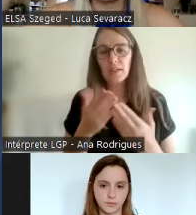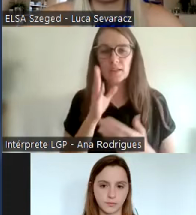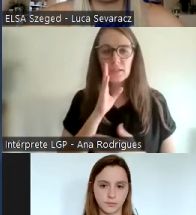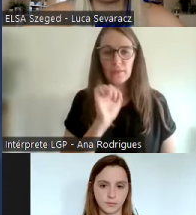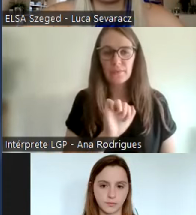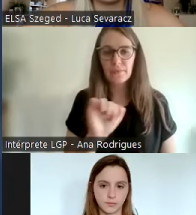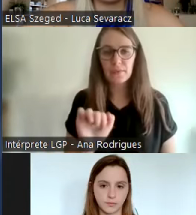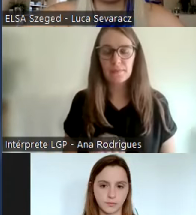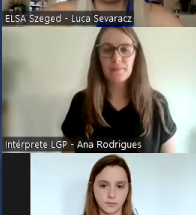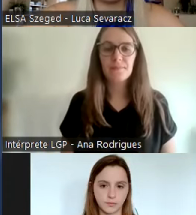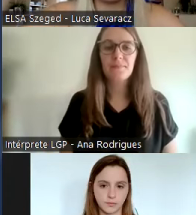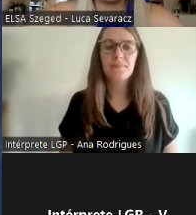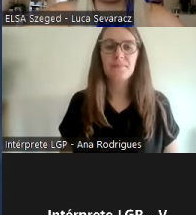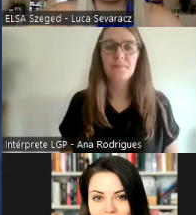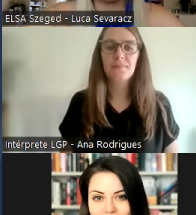attention.